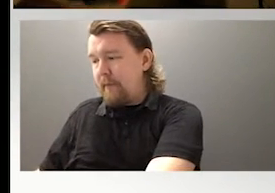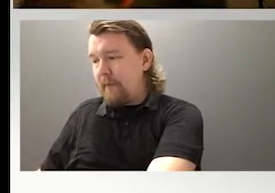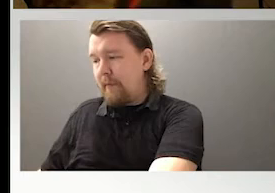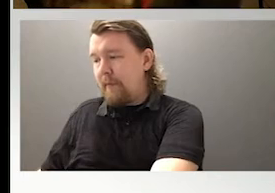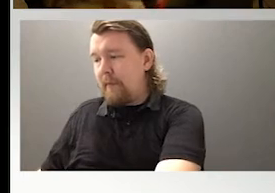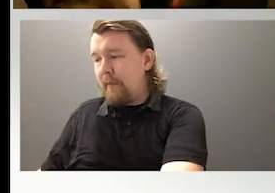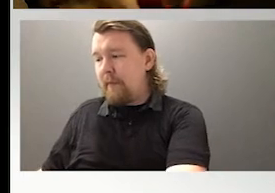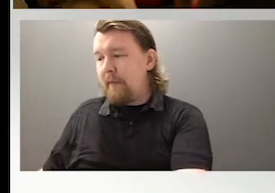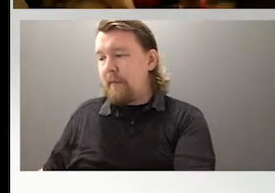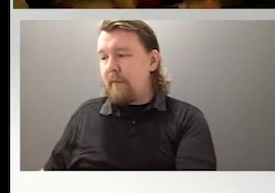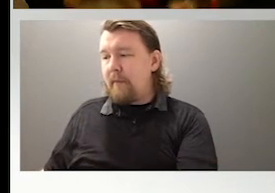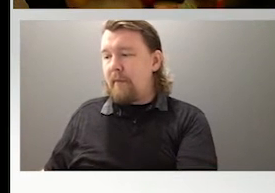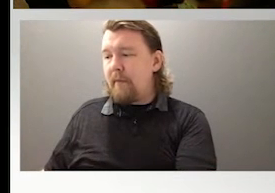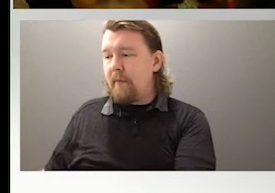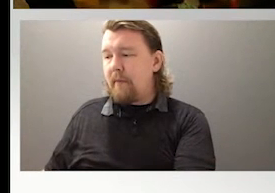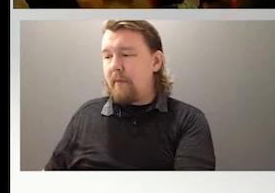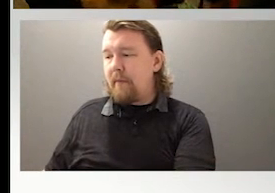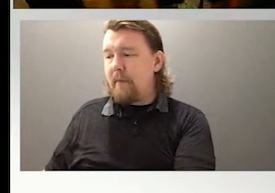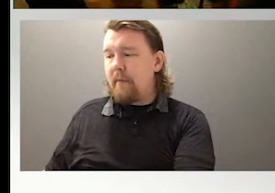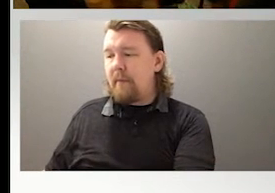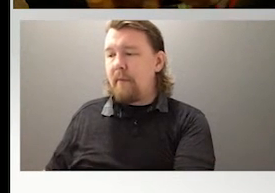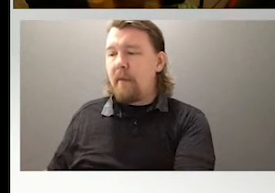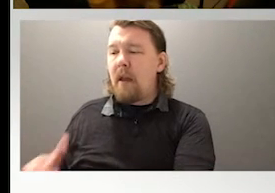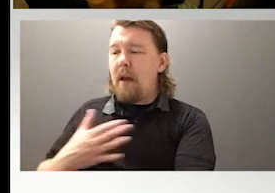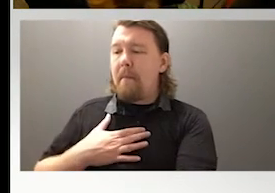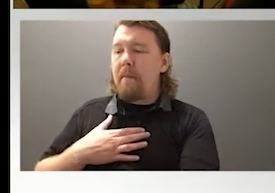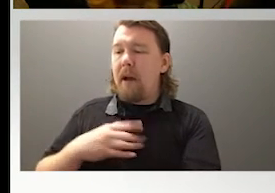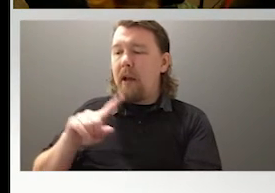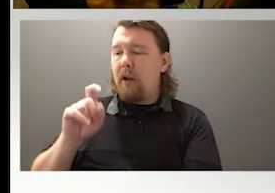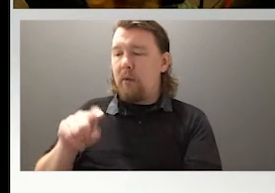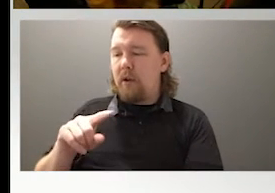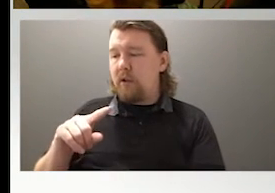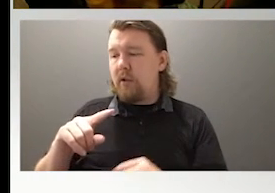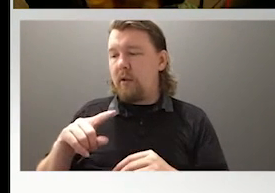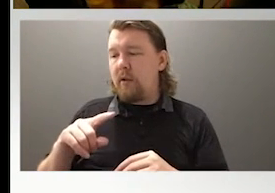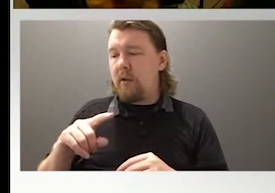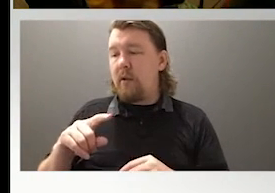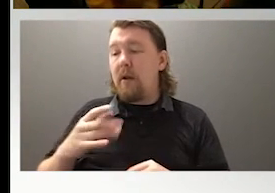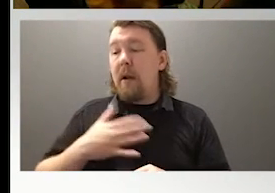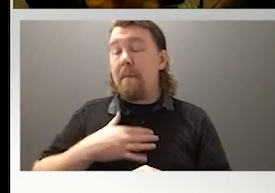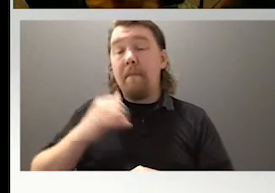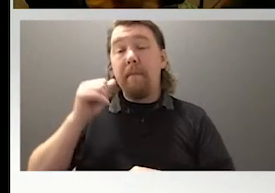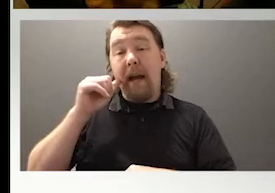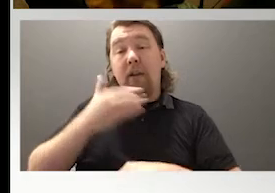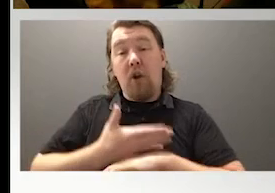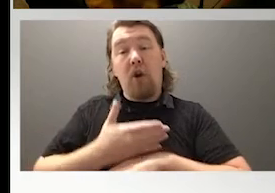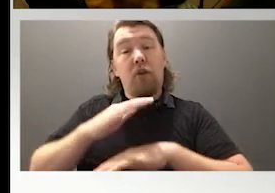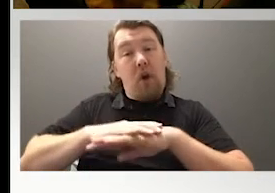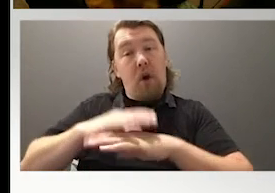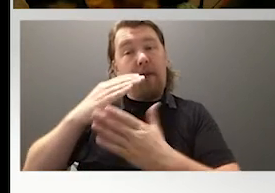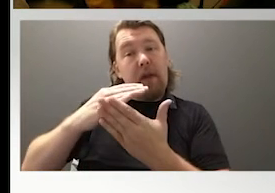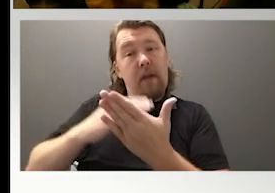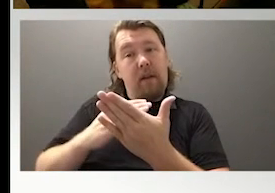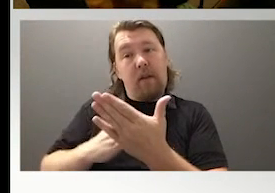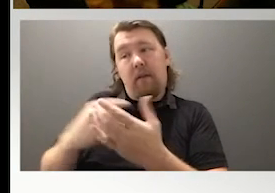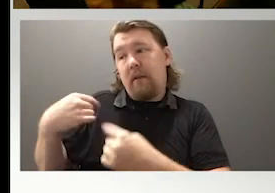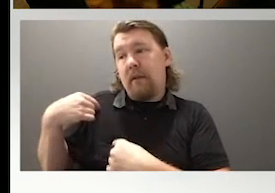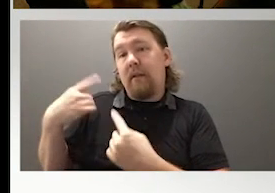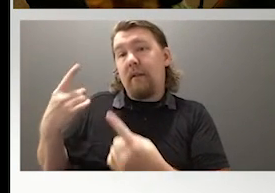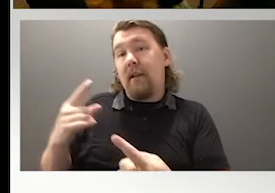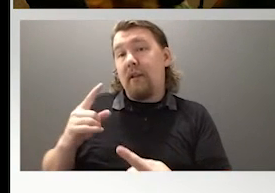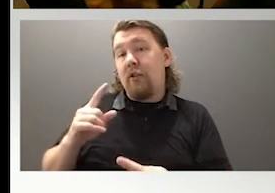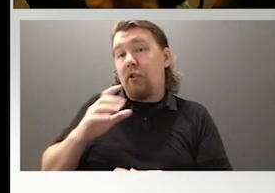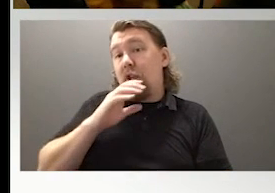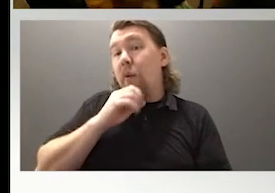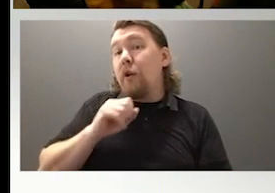Hi, my question is about, my daughter she's on the list, and she's been on there since